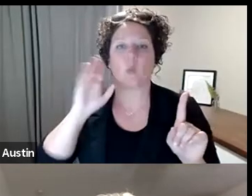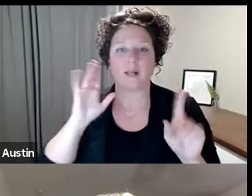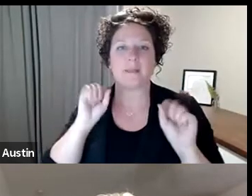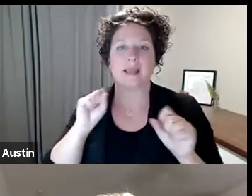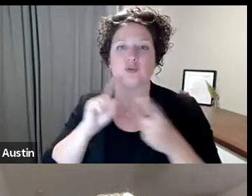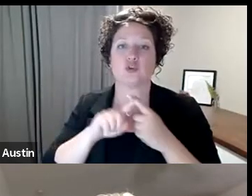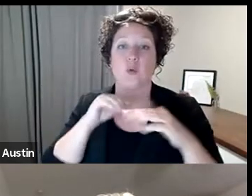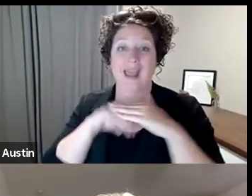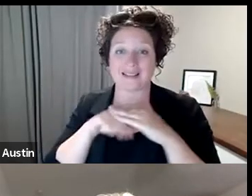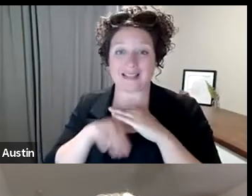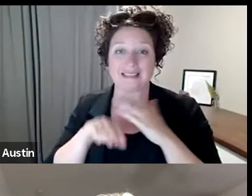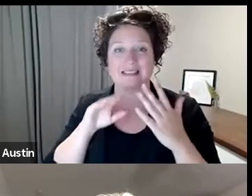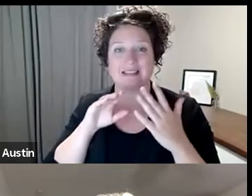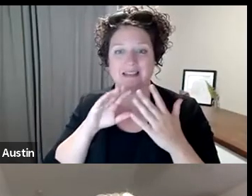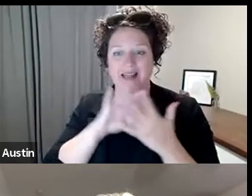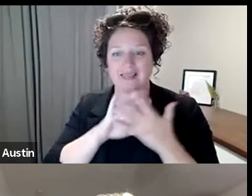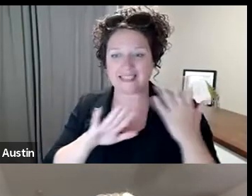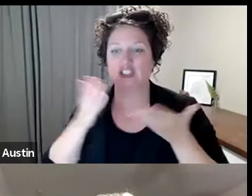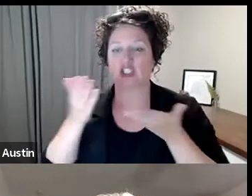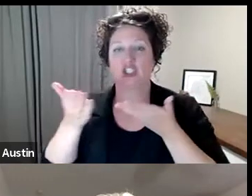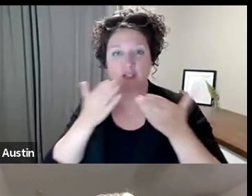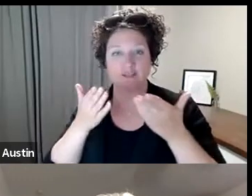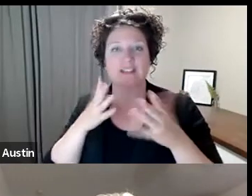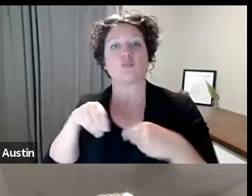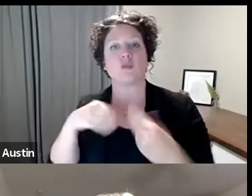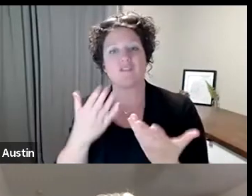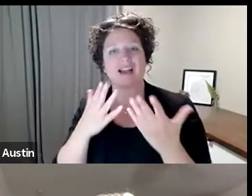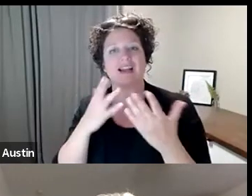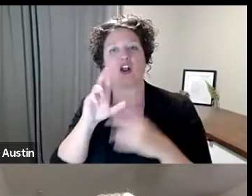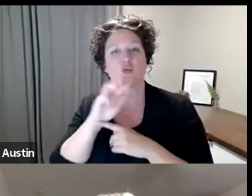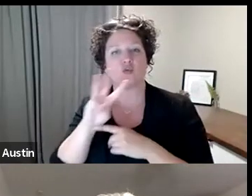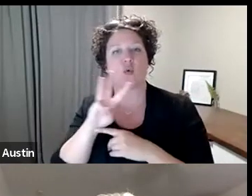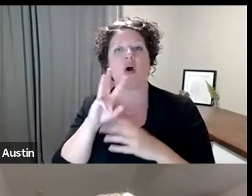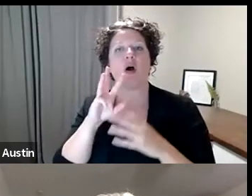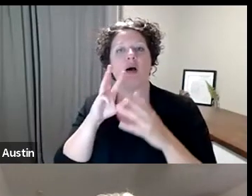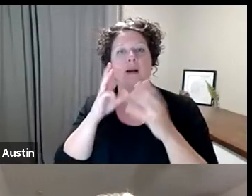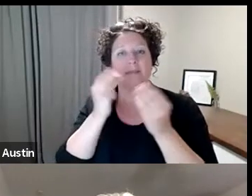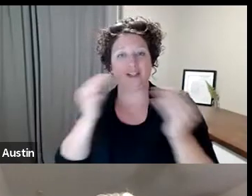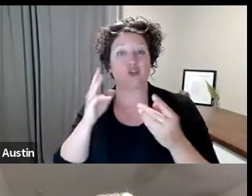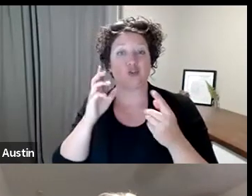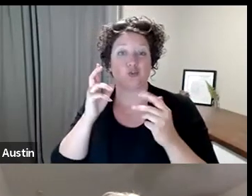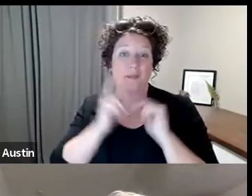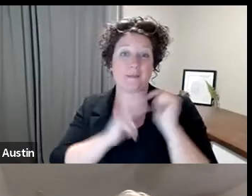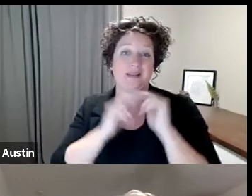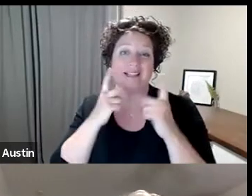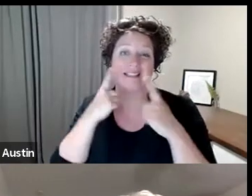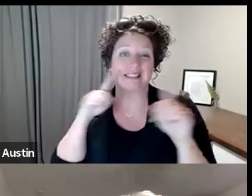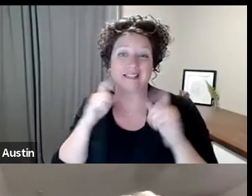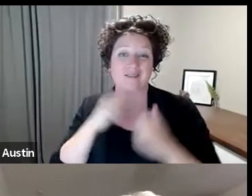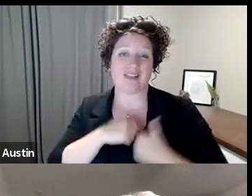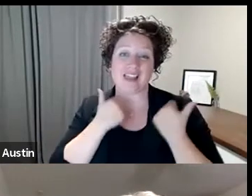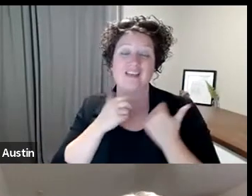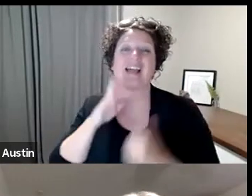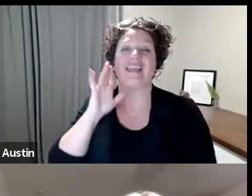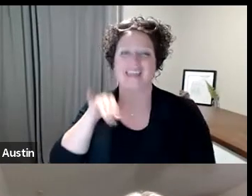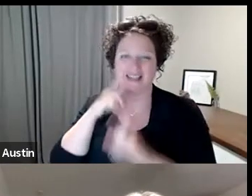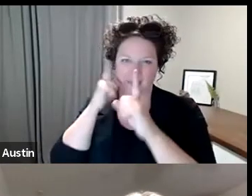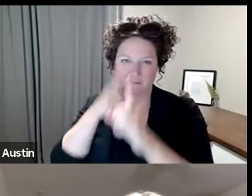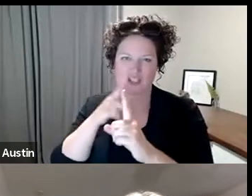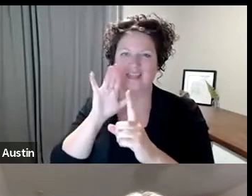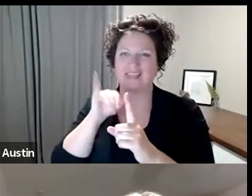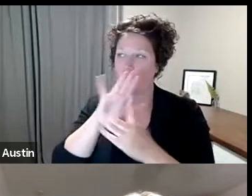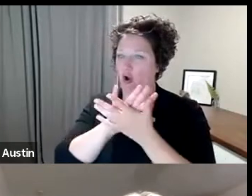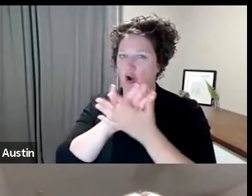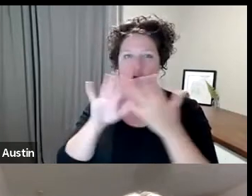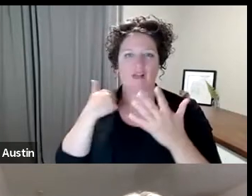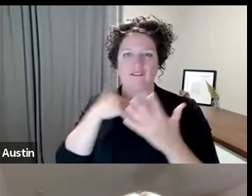the services that provide the raw material for building a successful life. And that is a mission that all of us in this